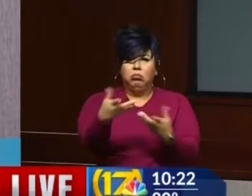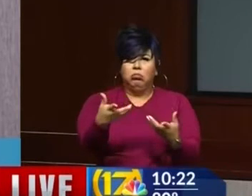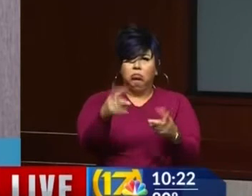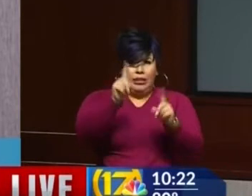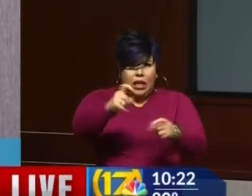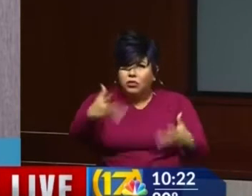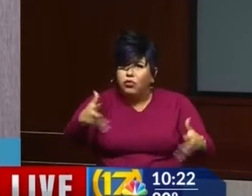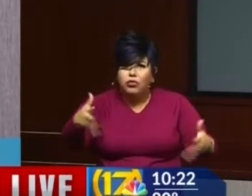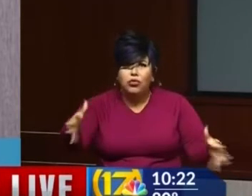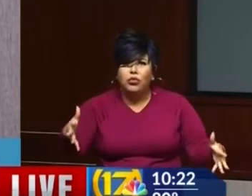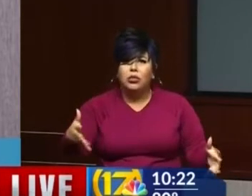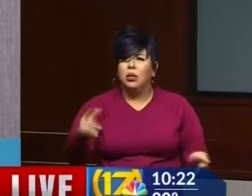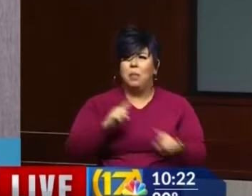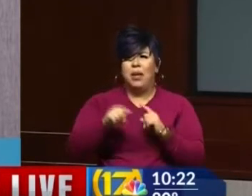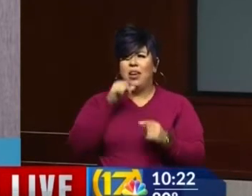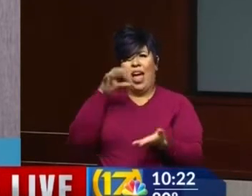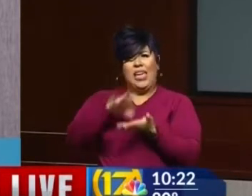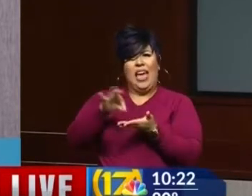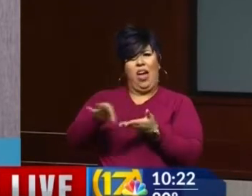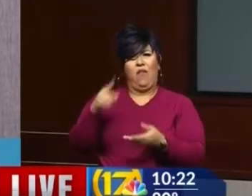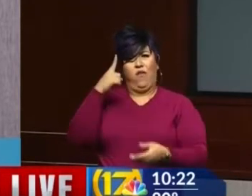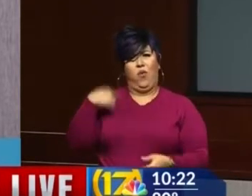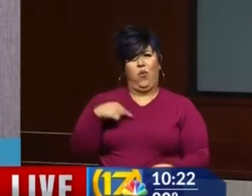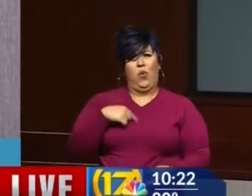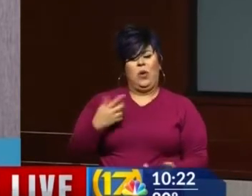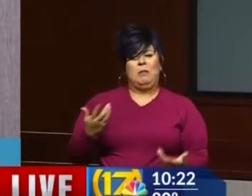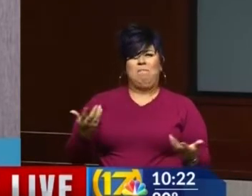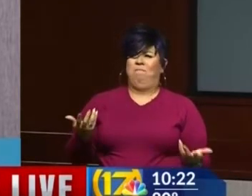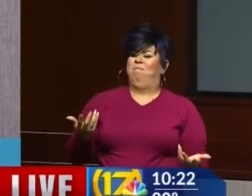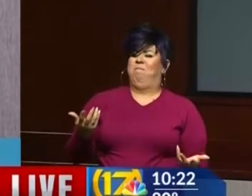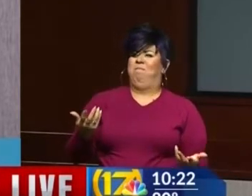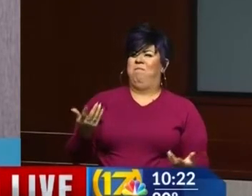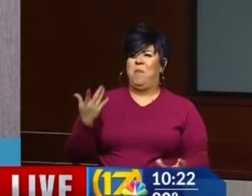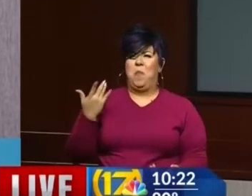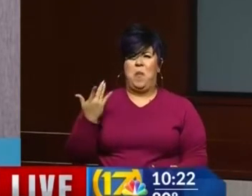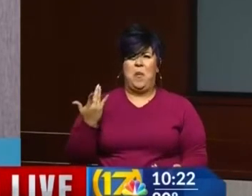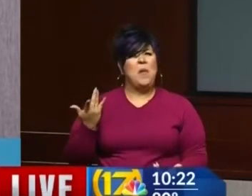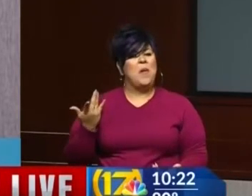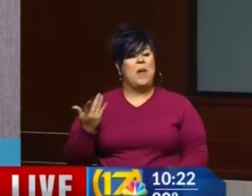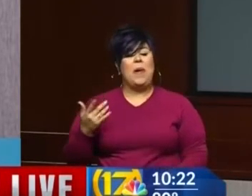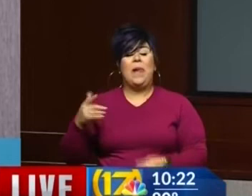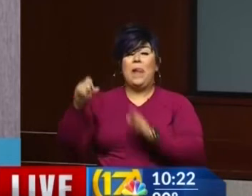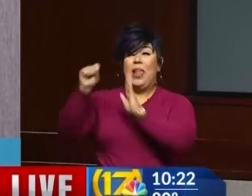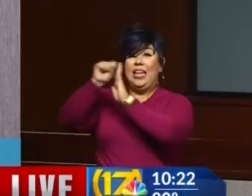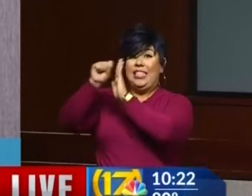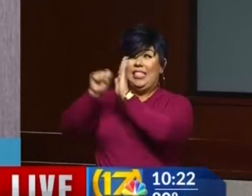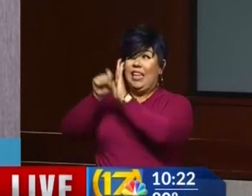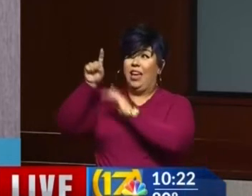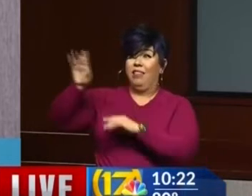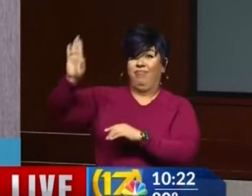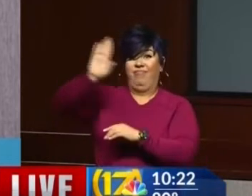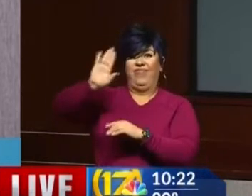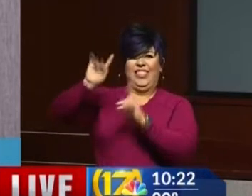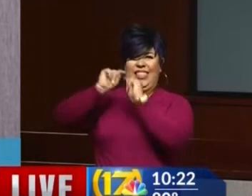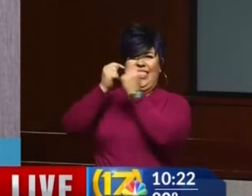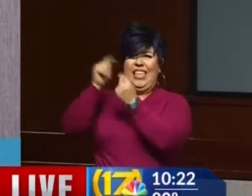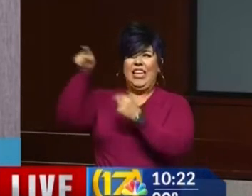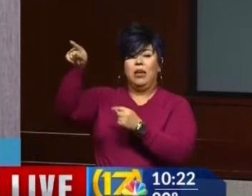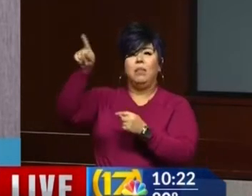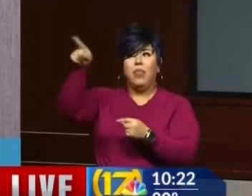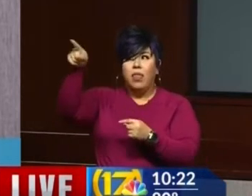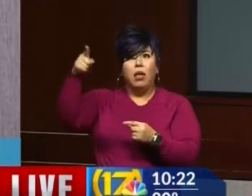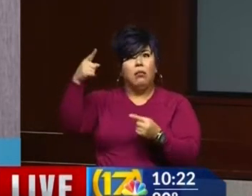counted. And it's mind-boggling that the governor's own people who are involved in supporting